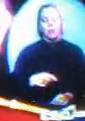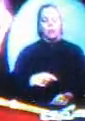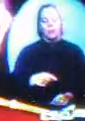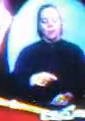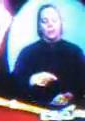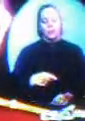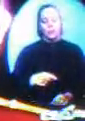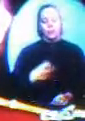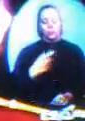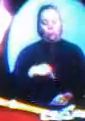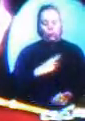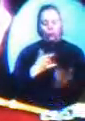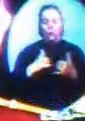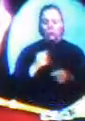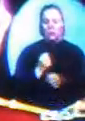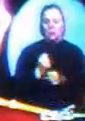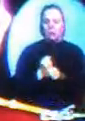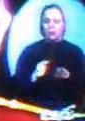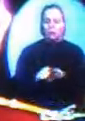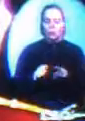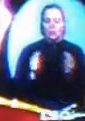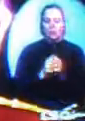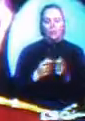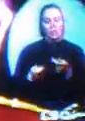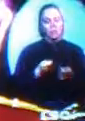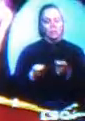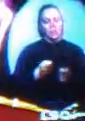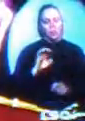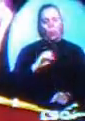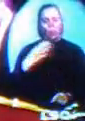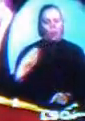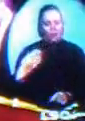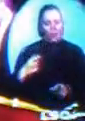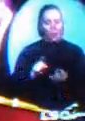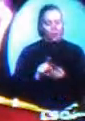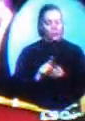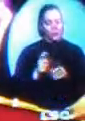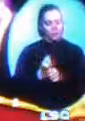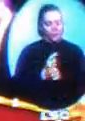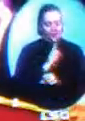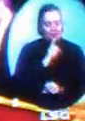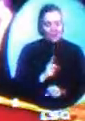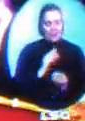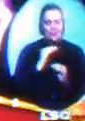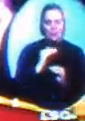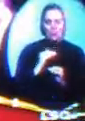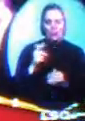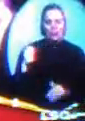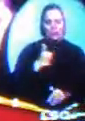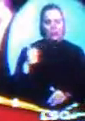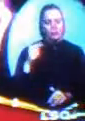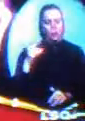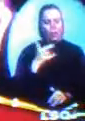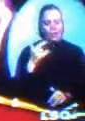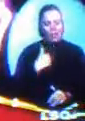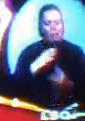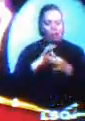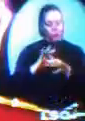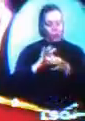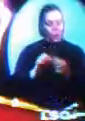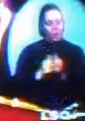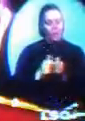administration. We'll also continue to work with them. We've got to ensure that our aviation system is safe, that we can cooperate with our allies, and ensure that the